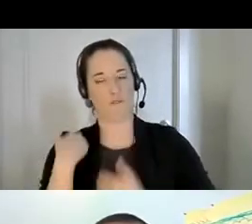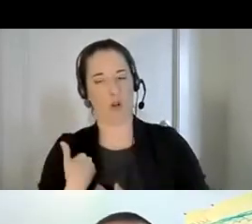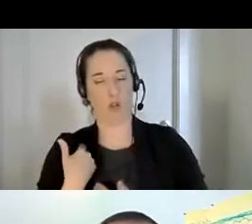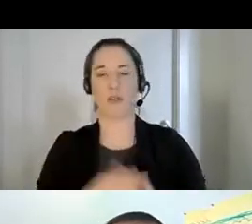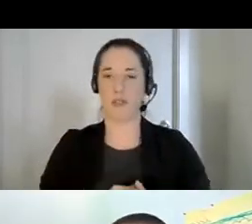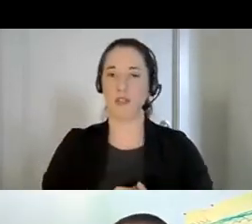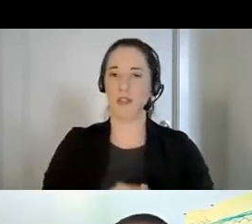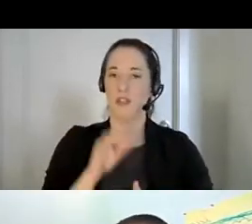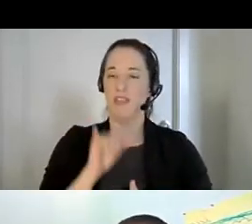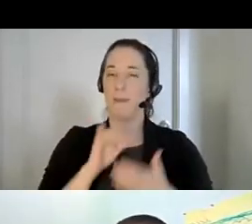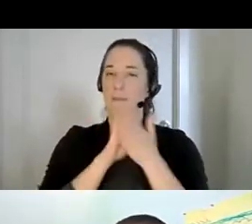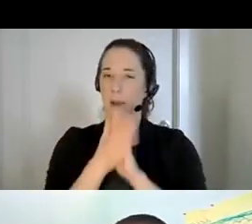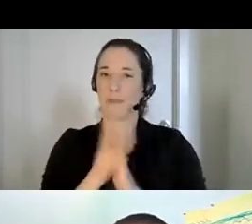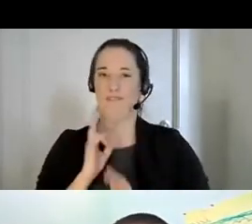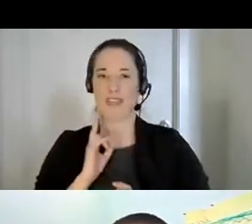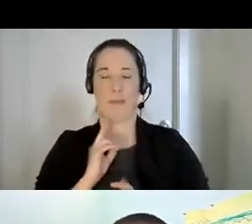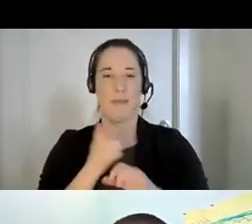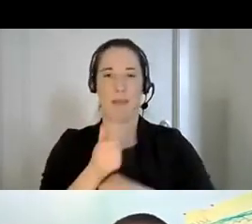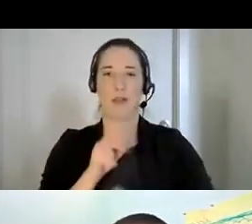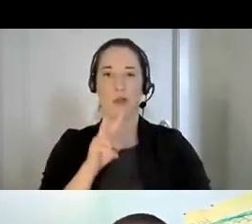victim blaming 2.0.